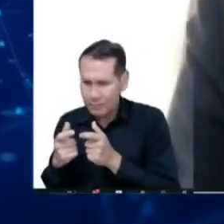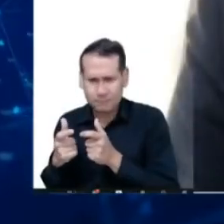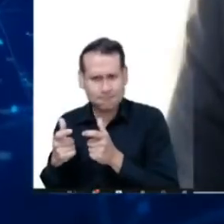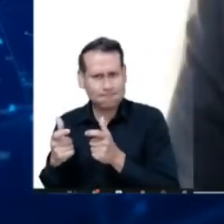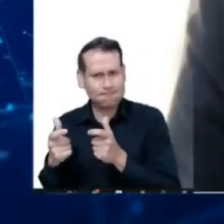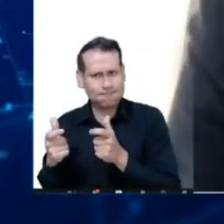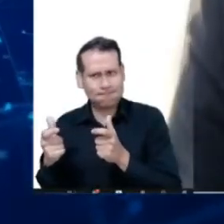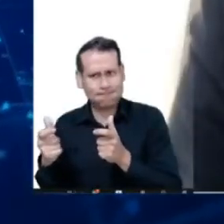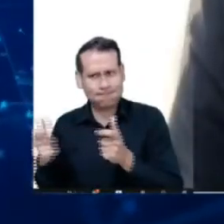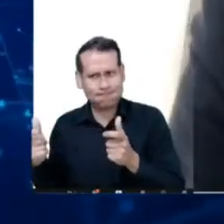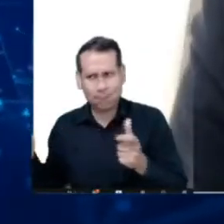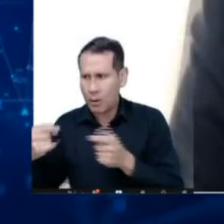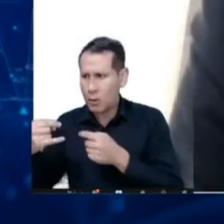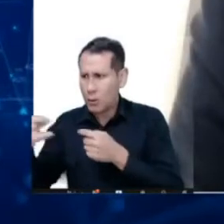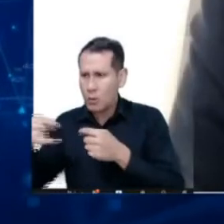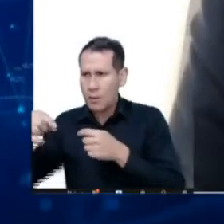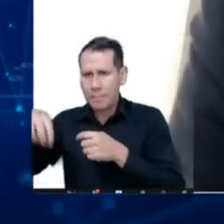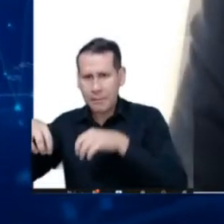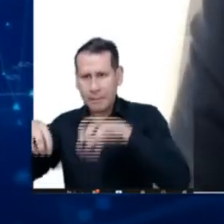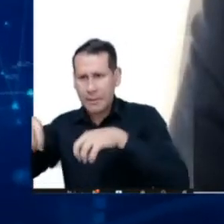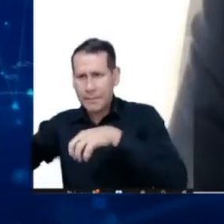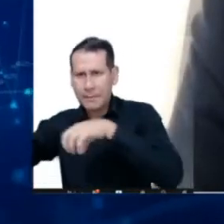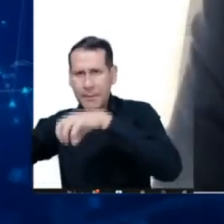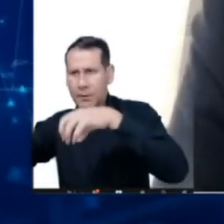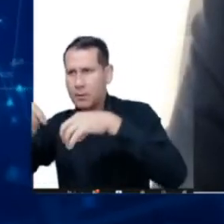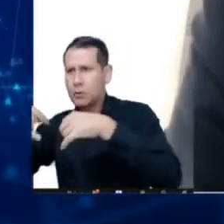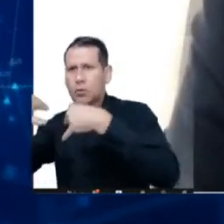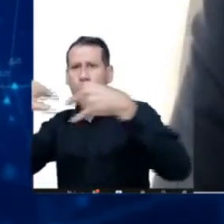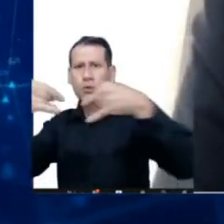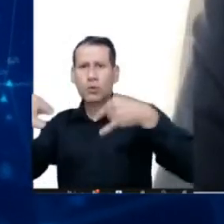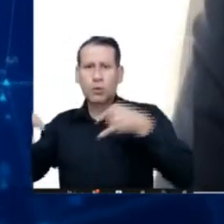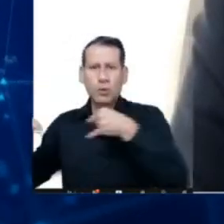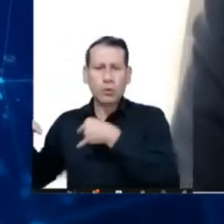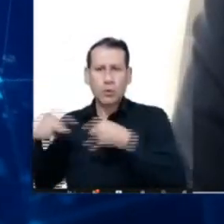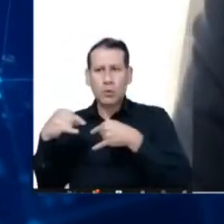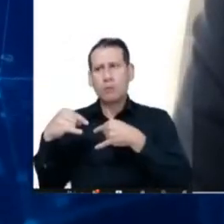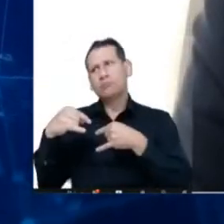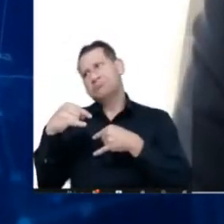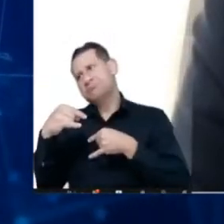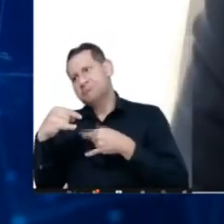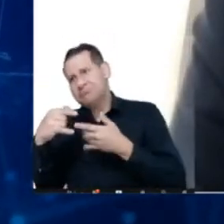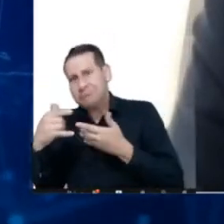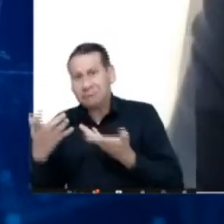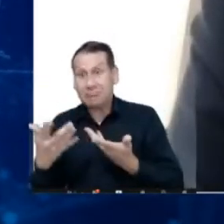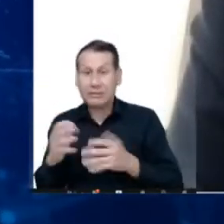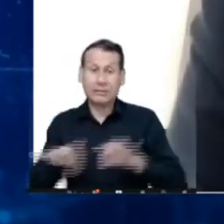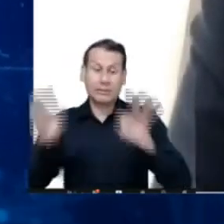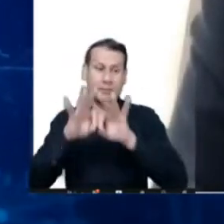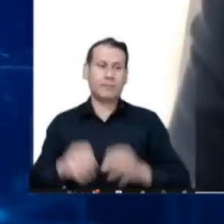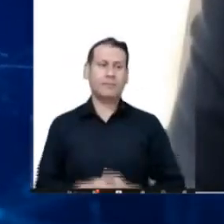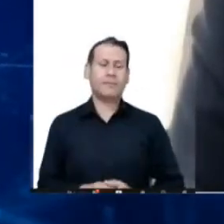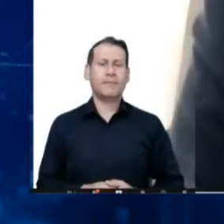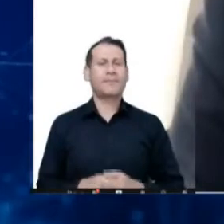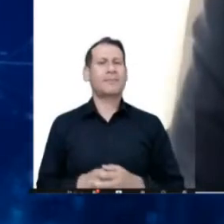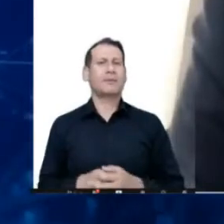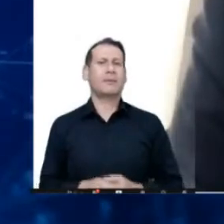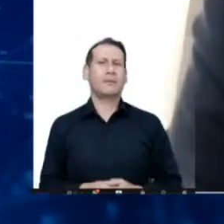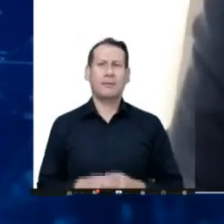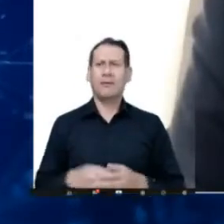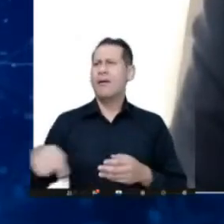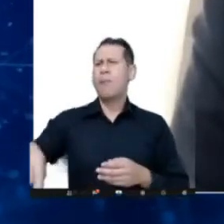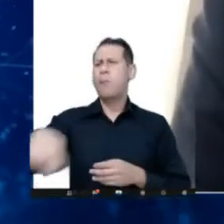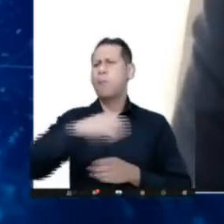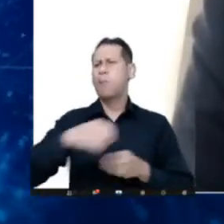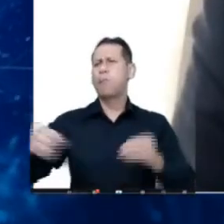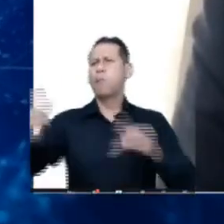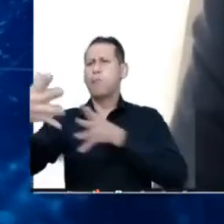hundreds of thousands of terminals in a very quick manner. Also, the facility of coming into the market without